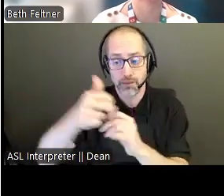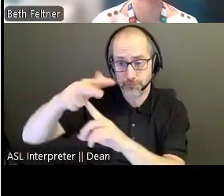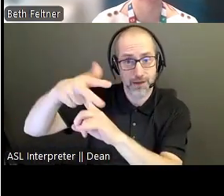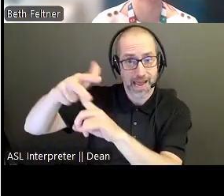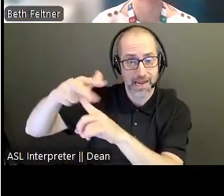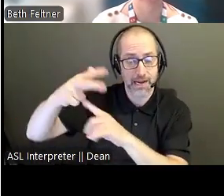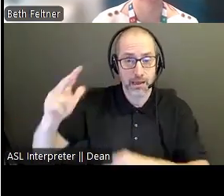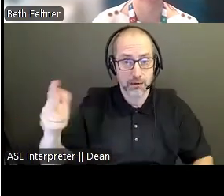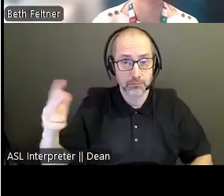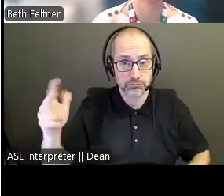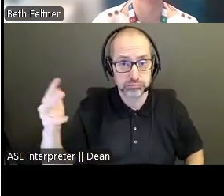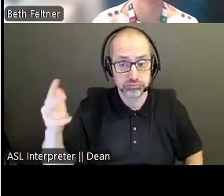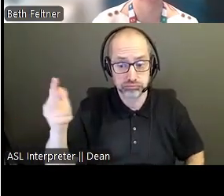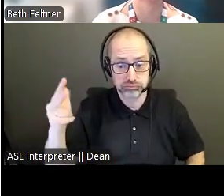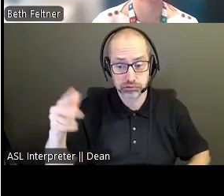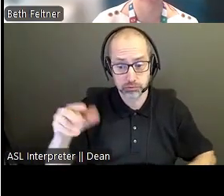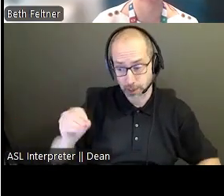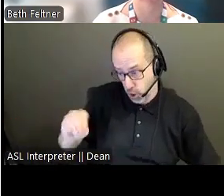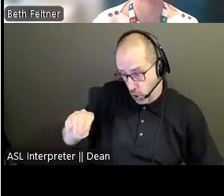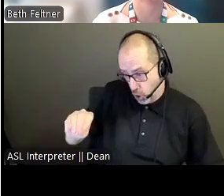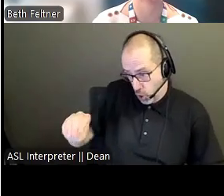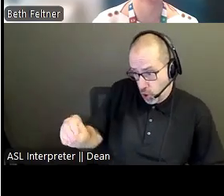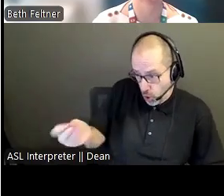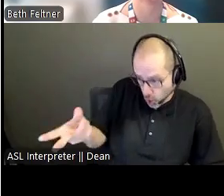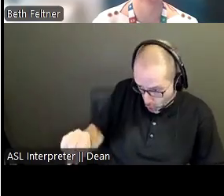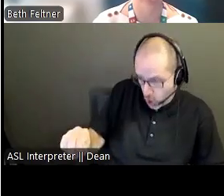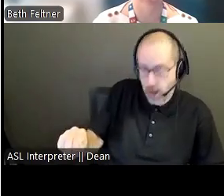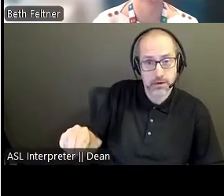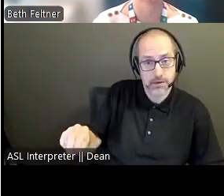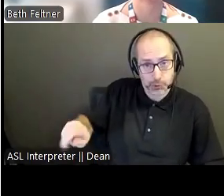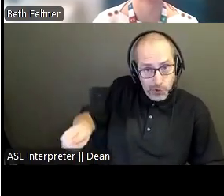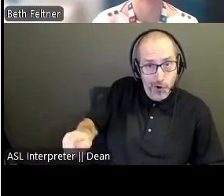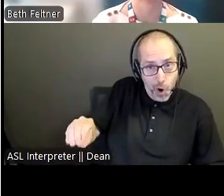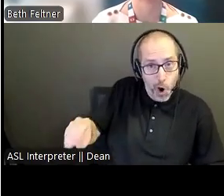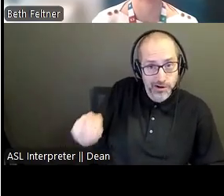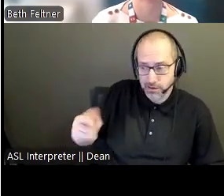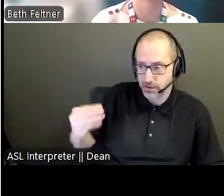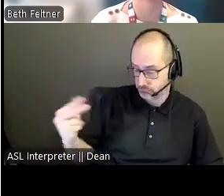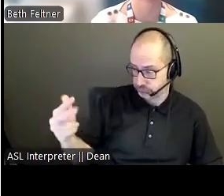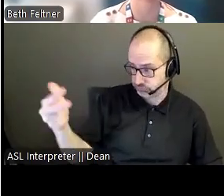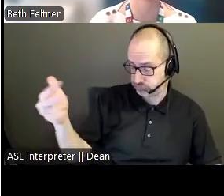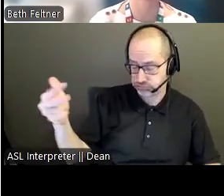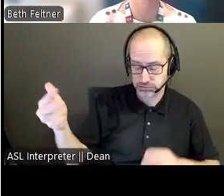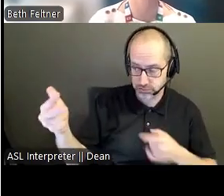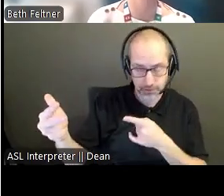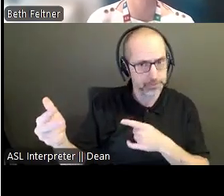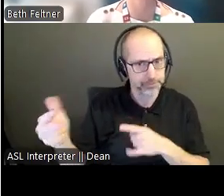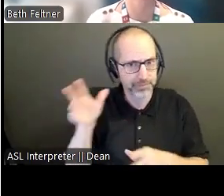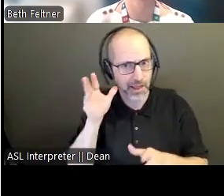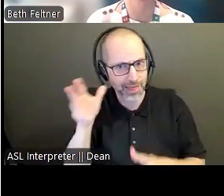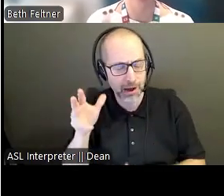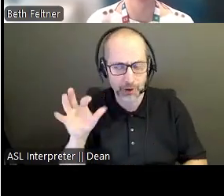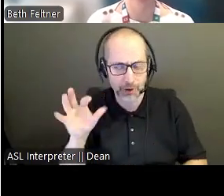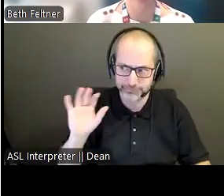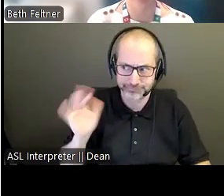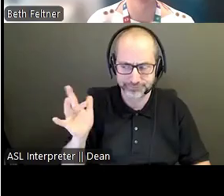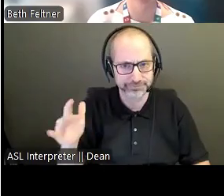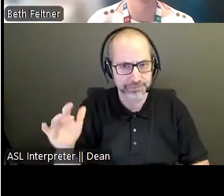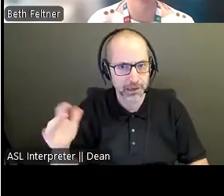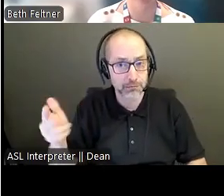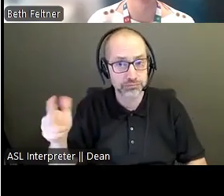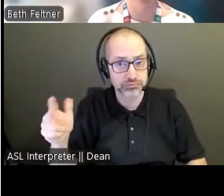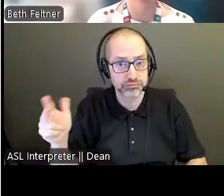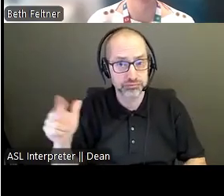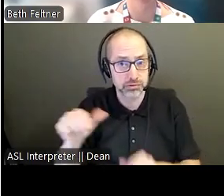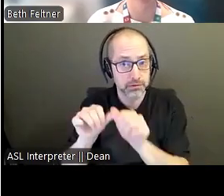of pay attention to it at first, and then your brain starts to put it a little bit in the background. So if we pay attention to that